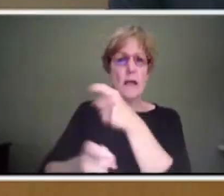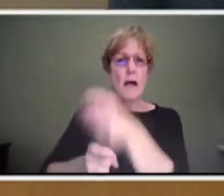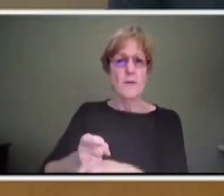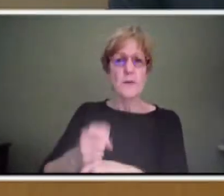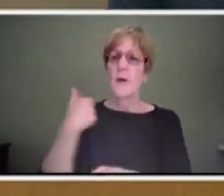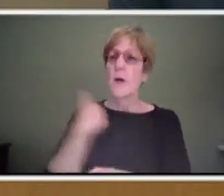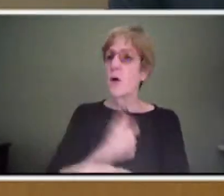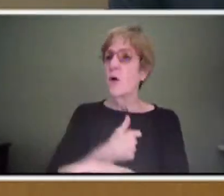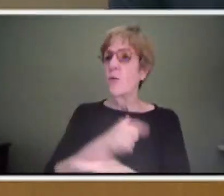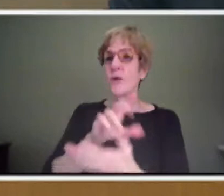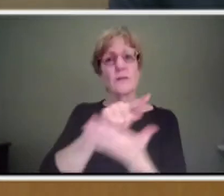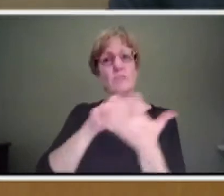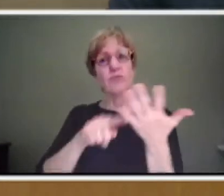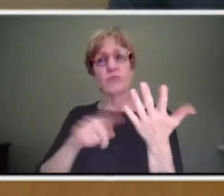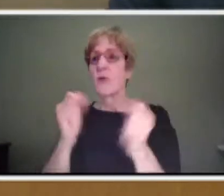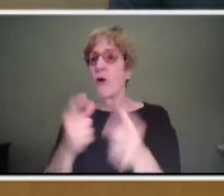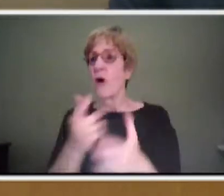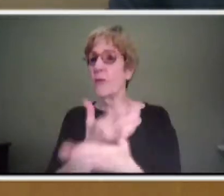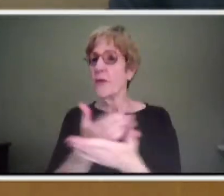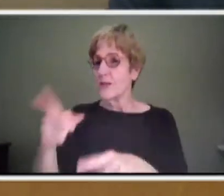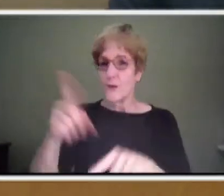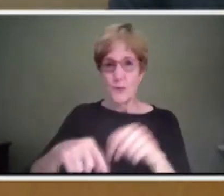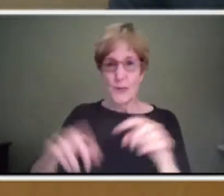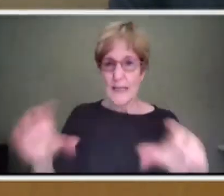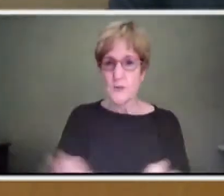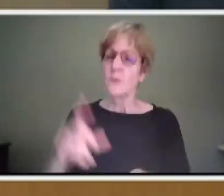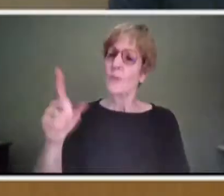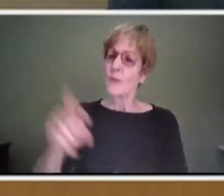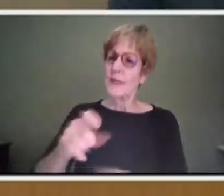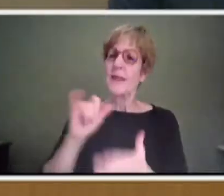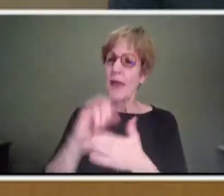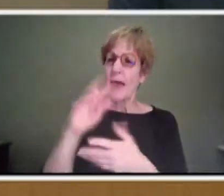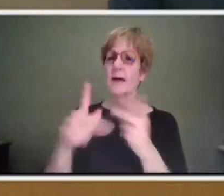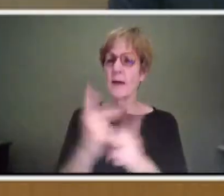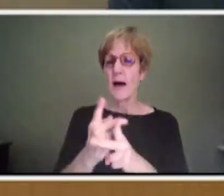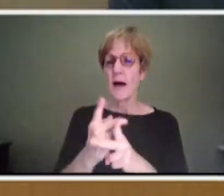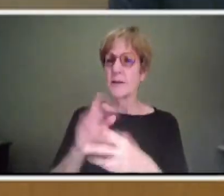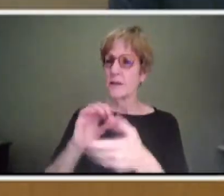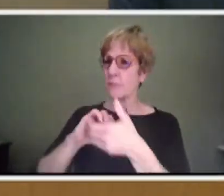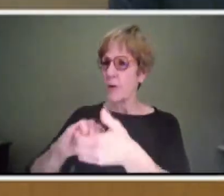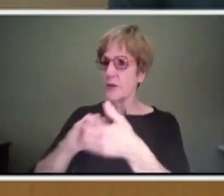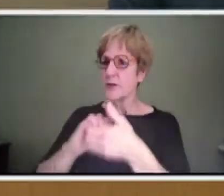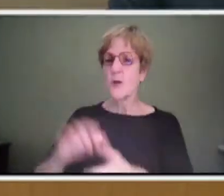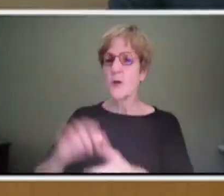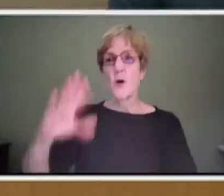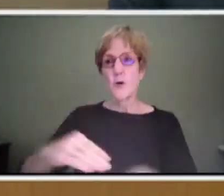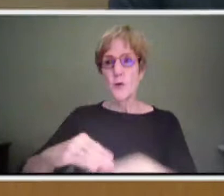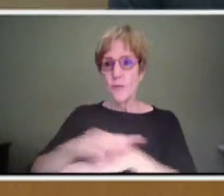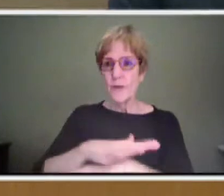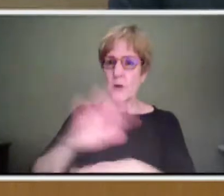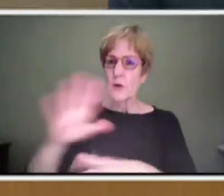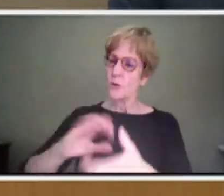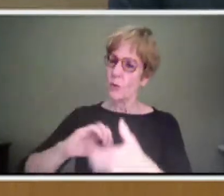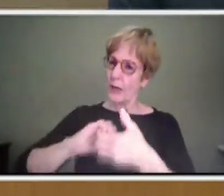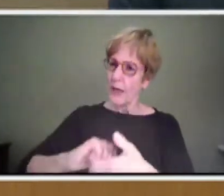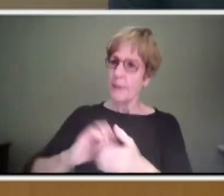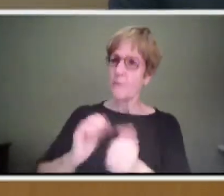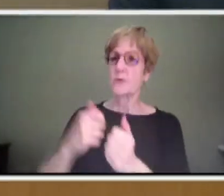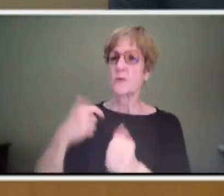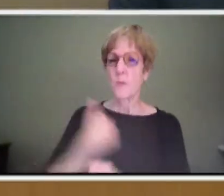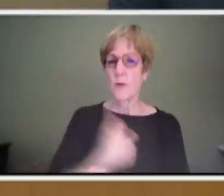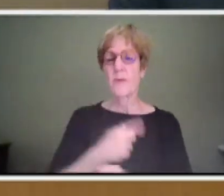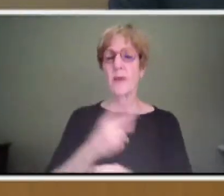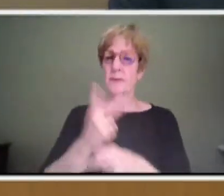those things that you can't do. So we need that type of partnership, and we're looking to you for your influence and collaboration for us to meet those